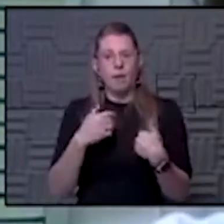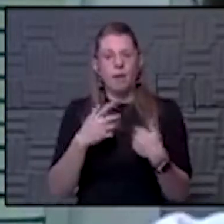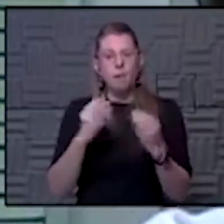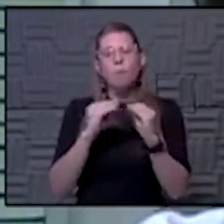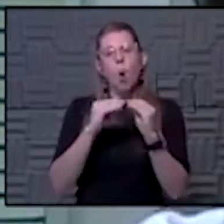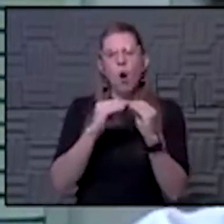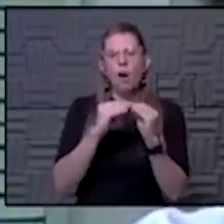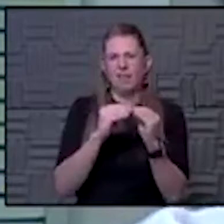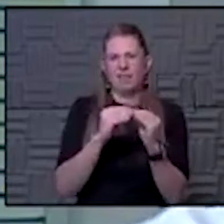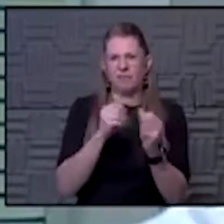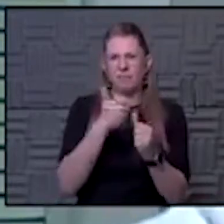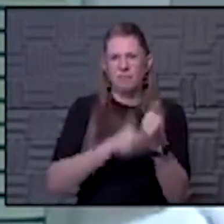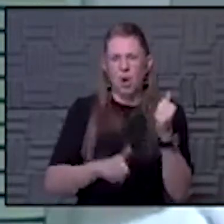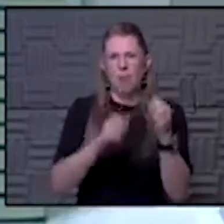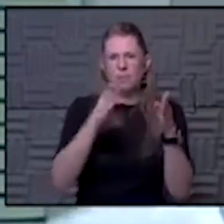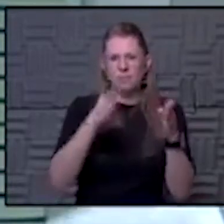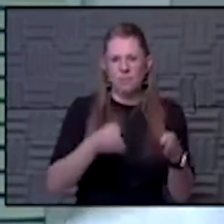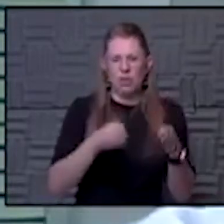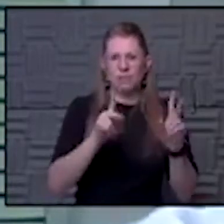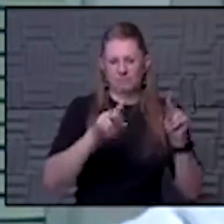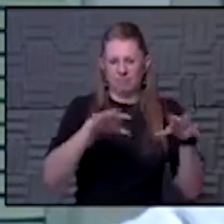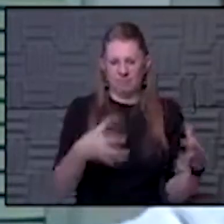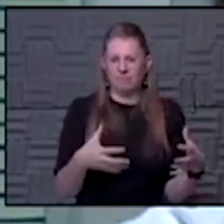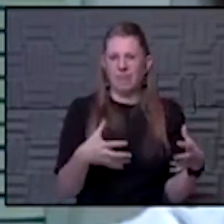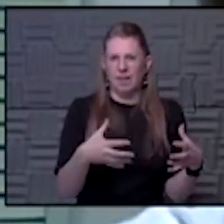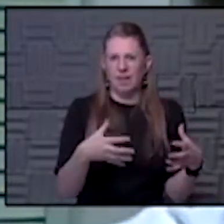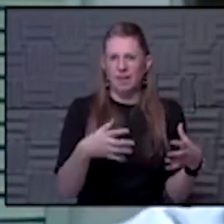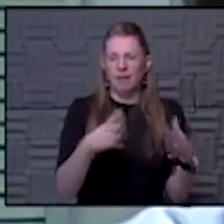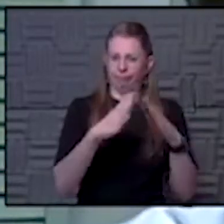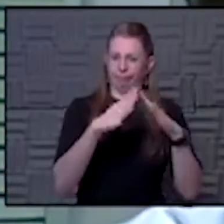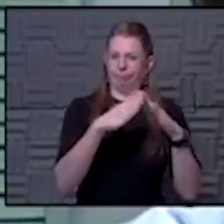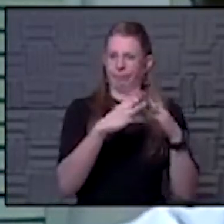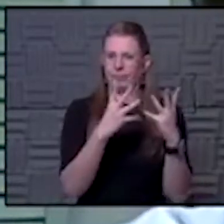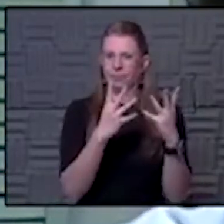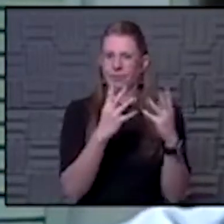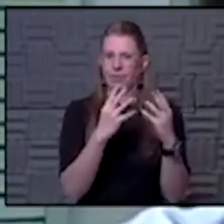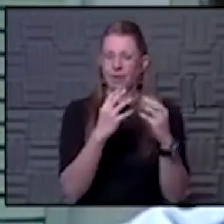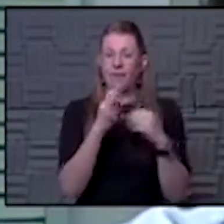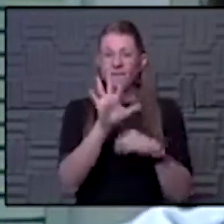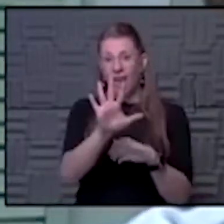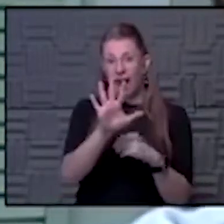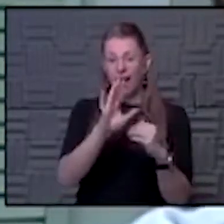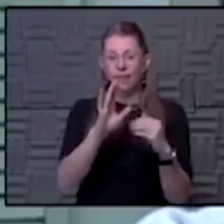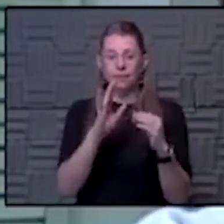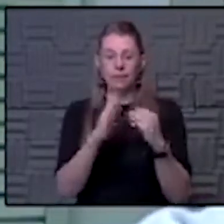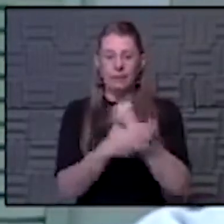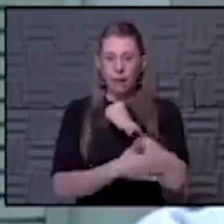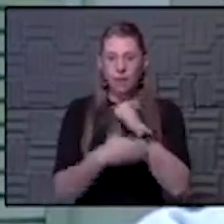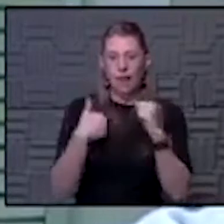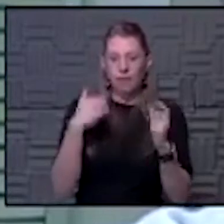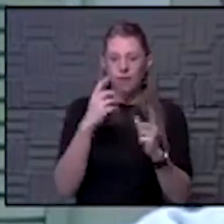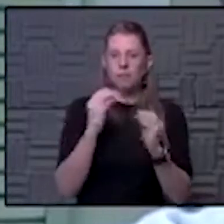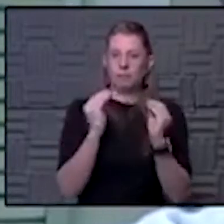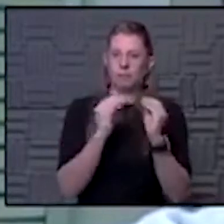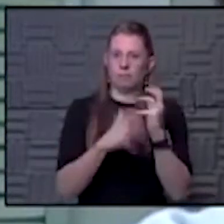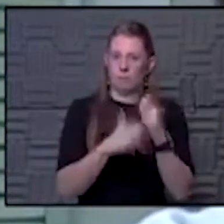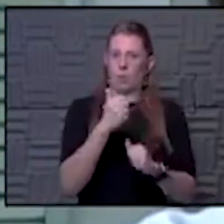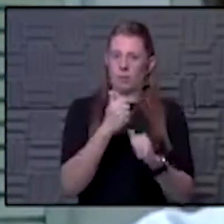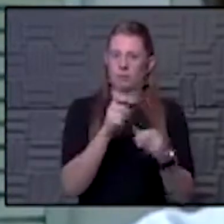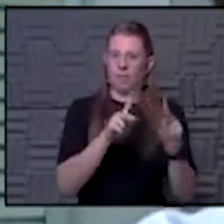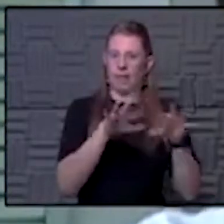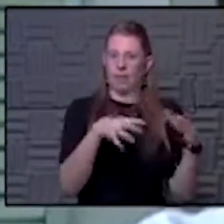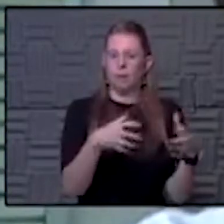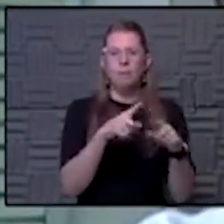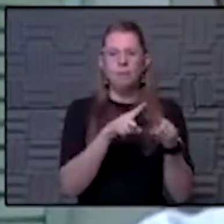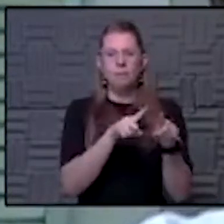basis, obviously, or I should say, just because they're larger in the 5 counties that have the largest population. But it's going to every county,